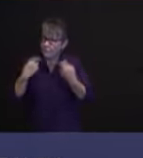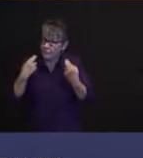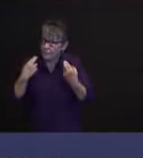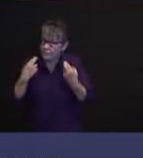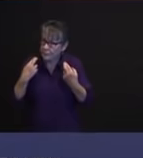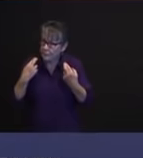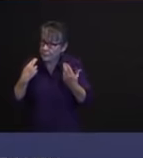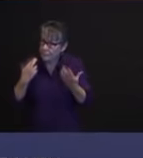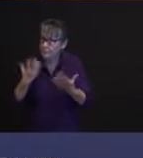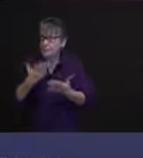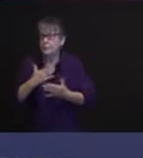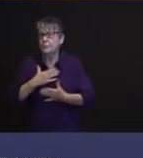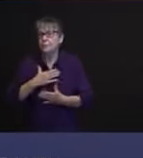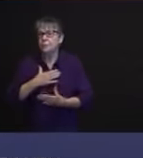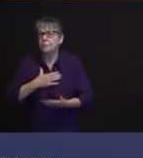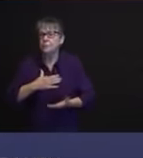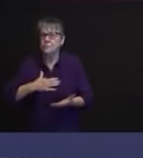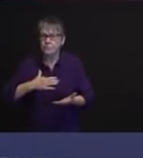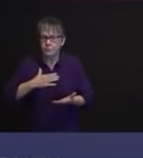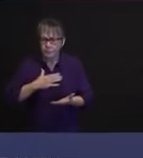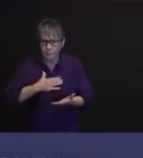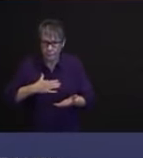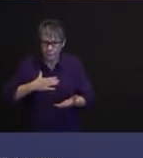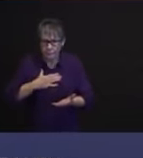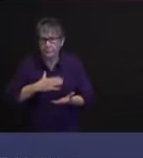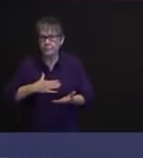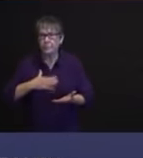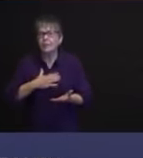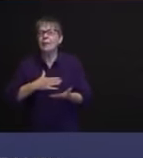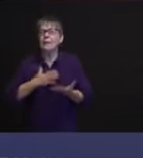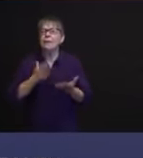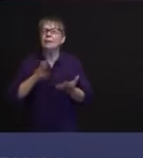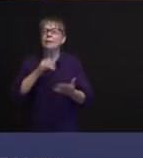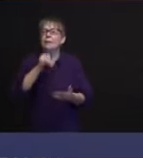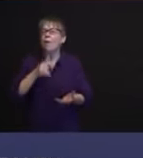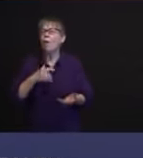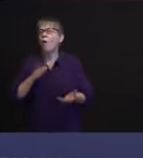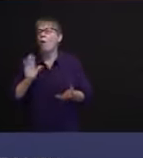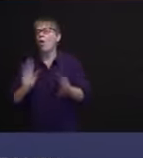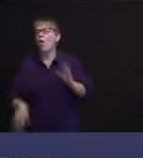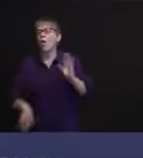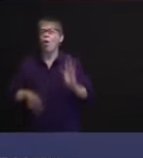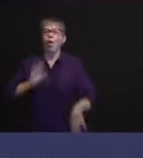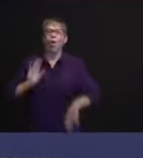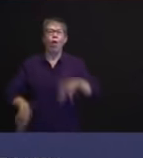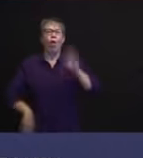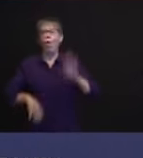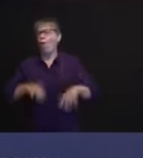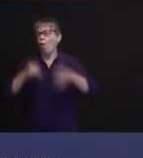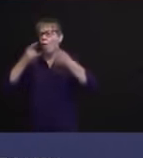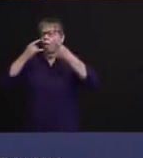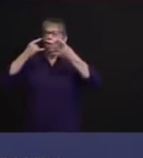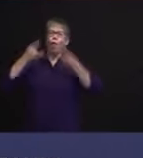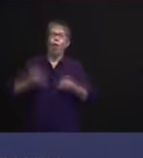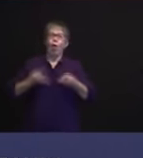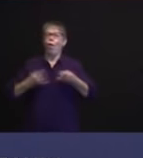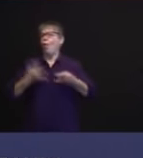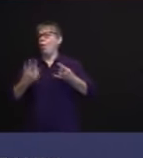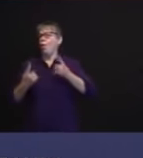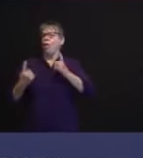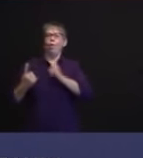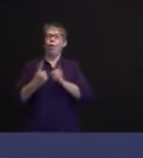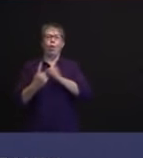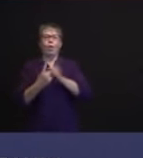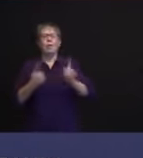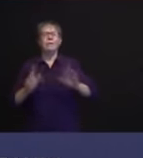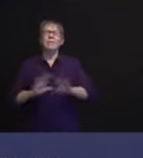up. Don't let your hair down. And this is not a forever and for always. We are literally, we could have hundreds of thousands